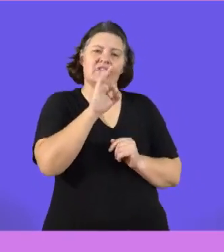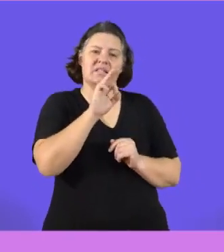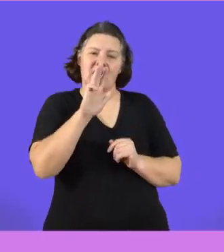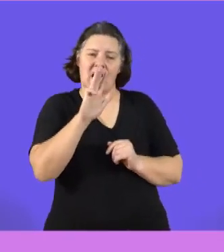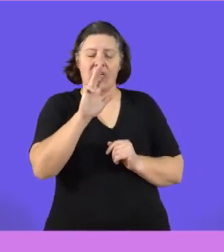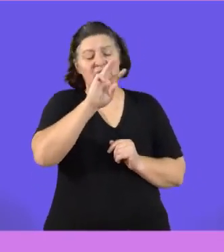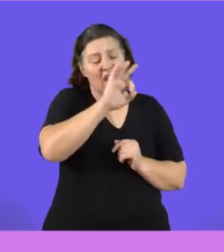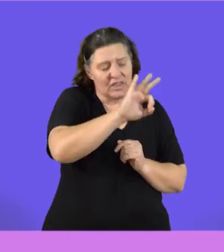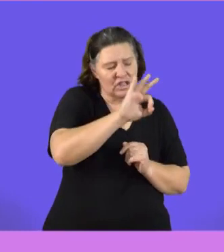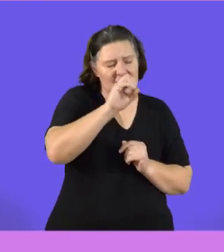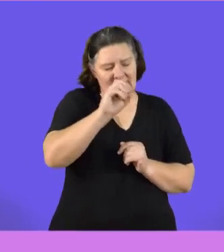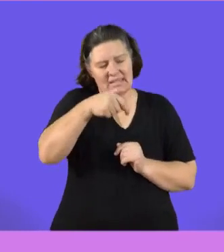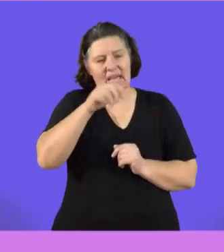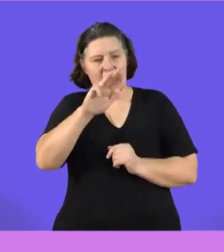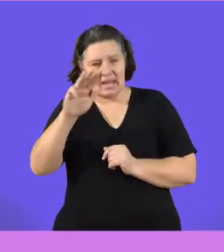of